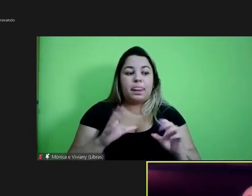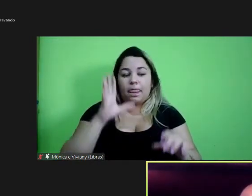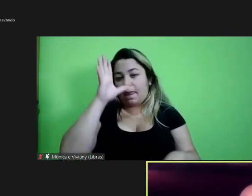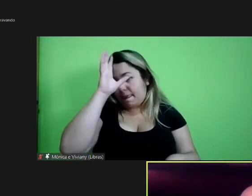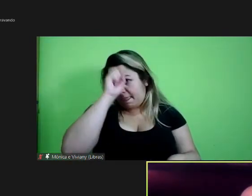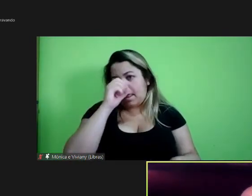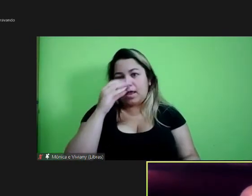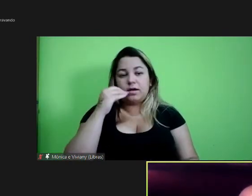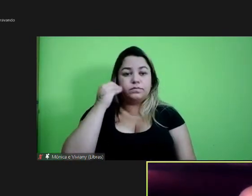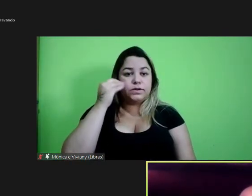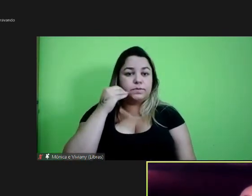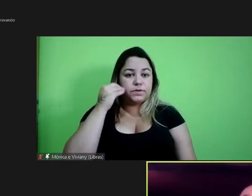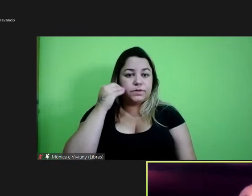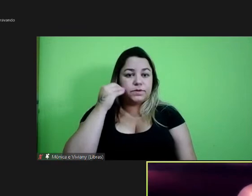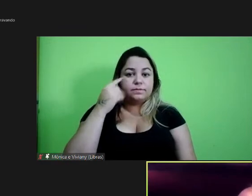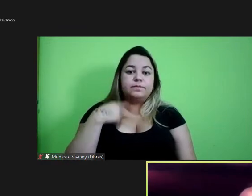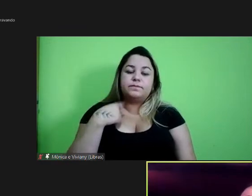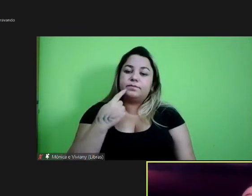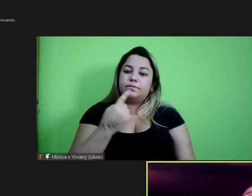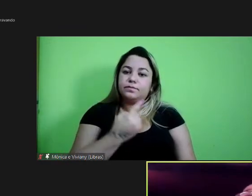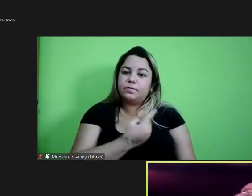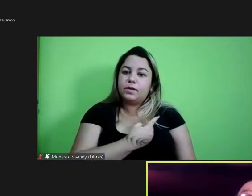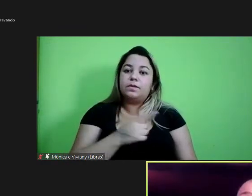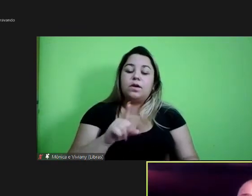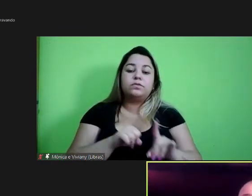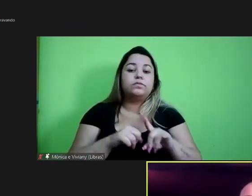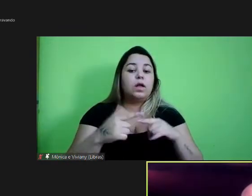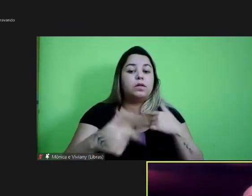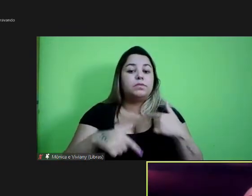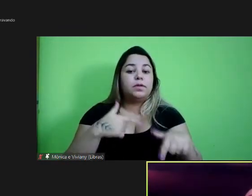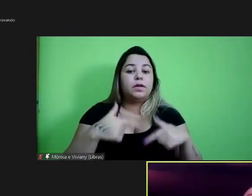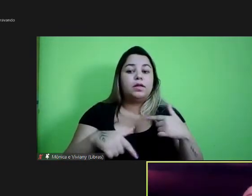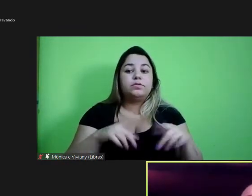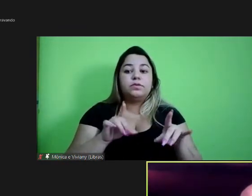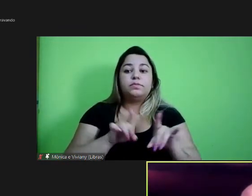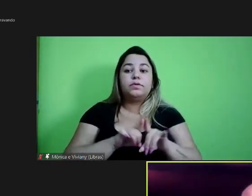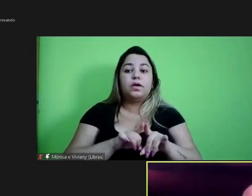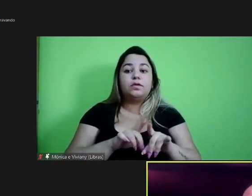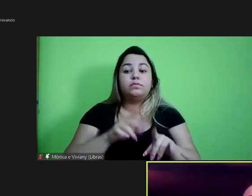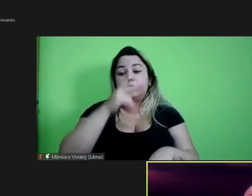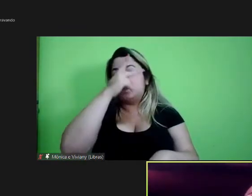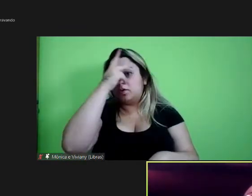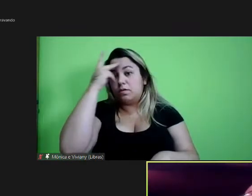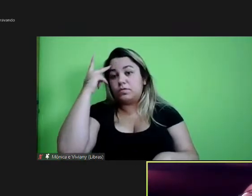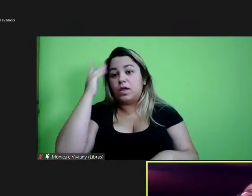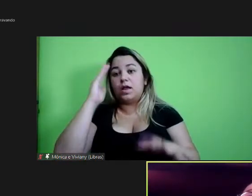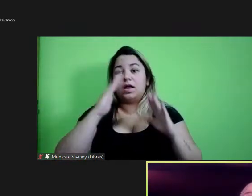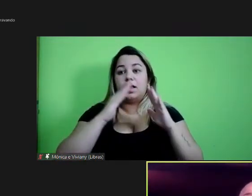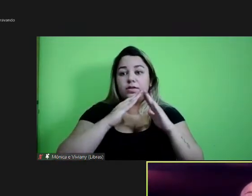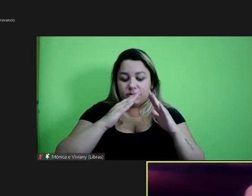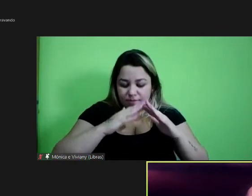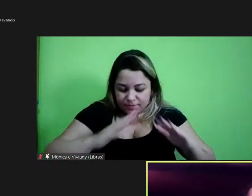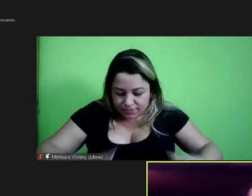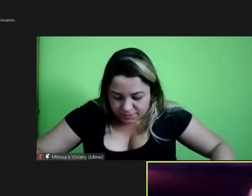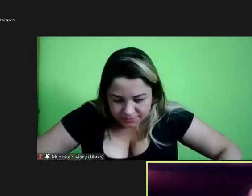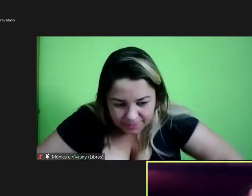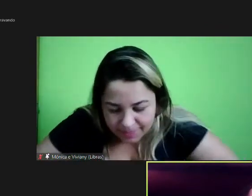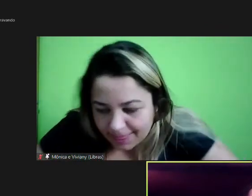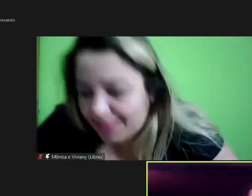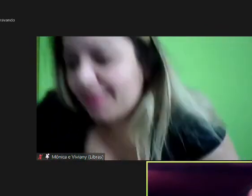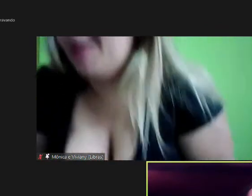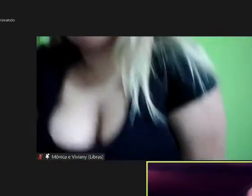that when in primary care, we're going into persons' homes, we're going into their space, we're going into where they